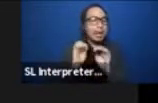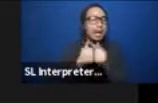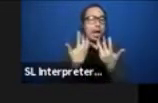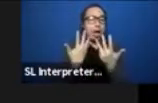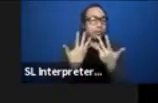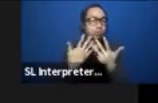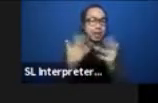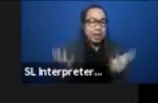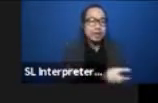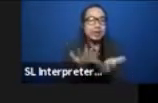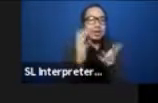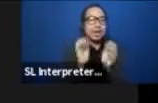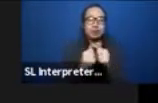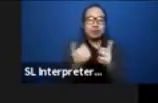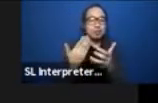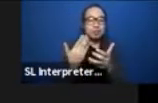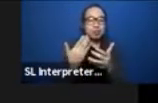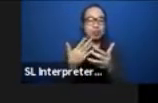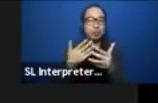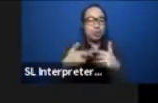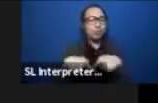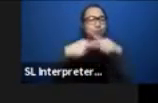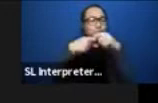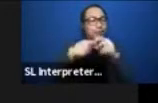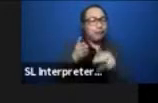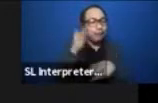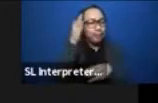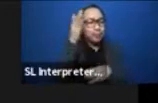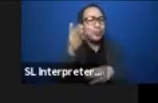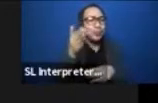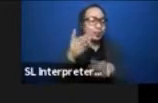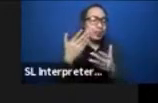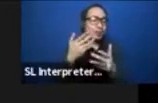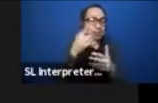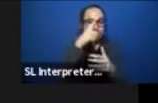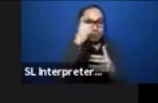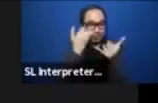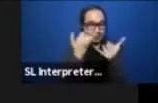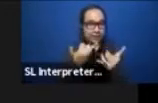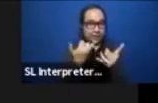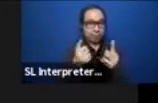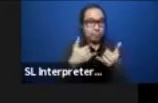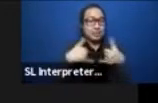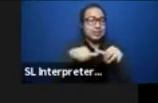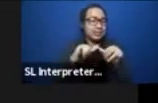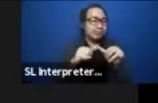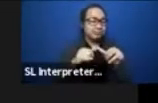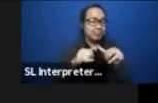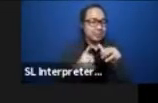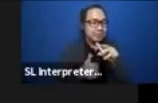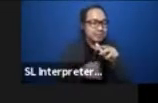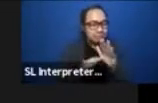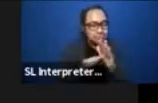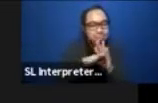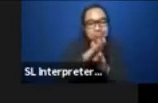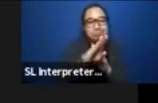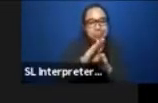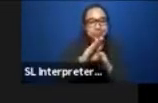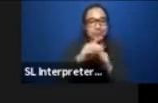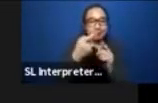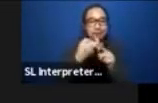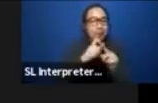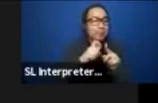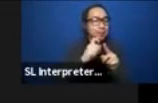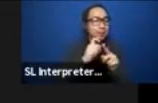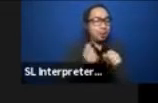the future, because while we are still actually emerging from the COVID context, many